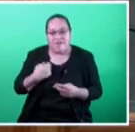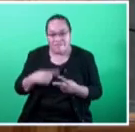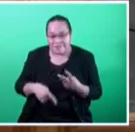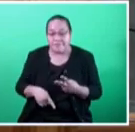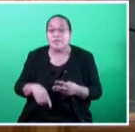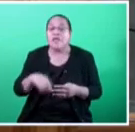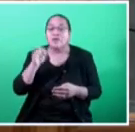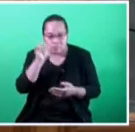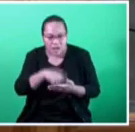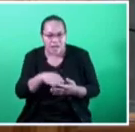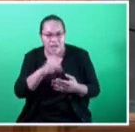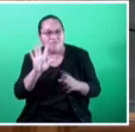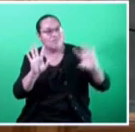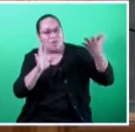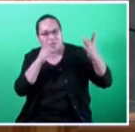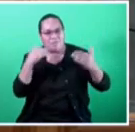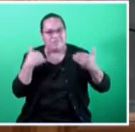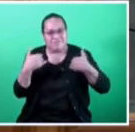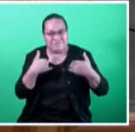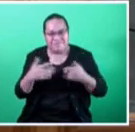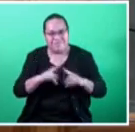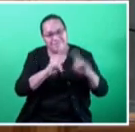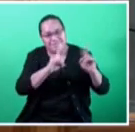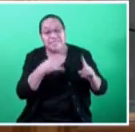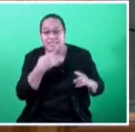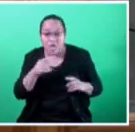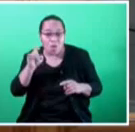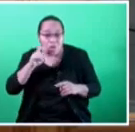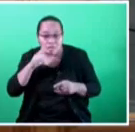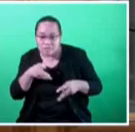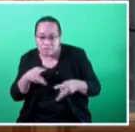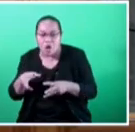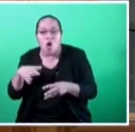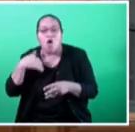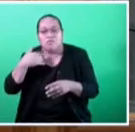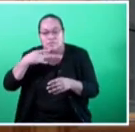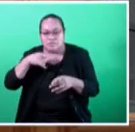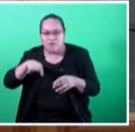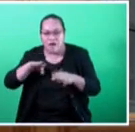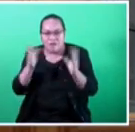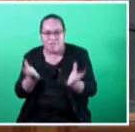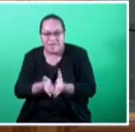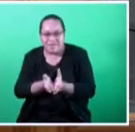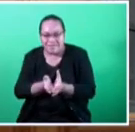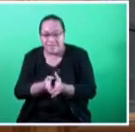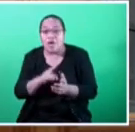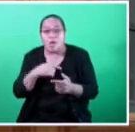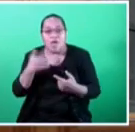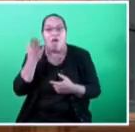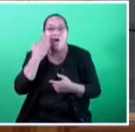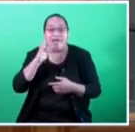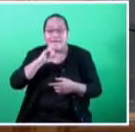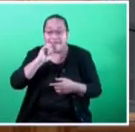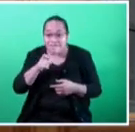stated by scholars that waterways are arteries of our planet. And we are all aware what